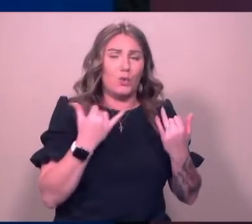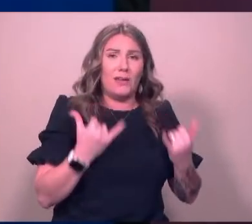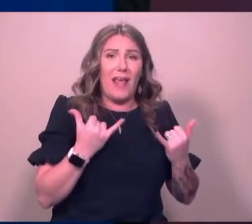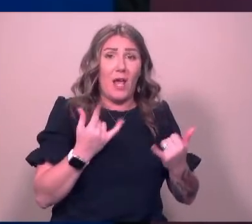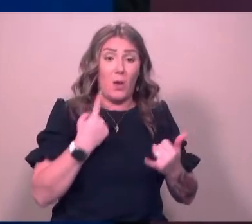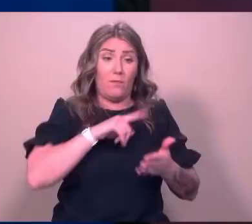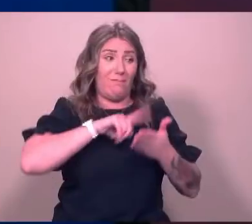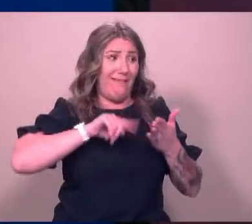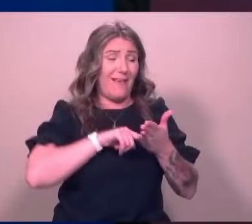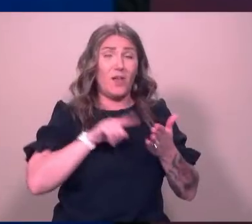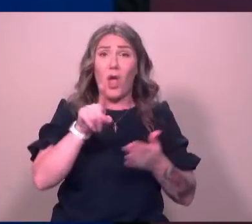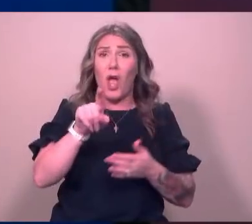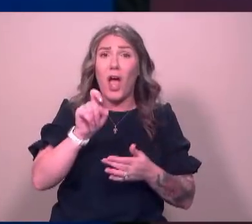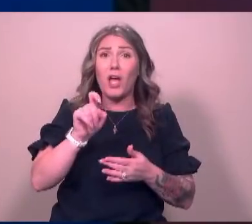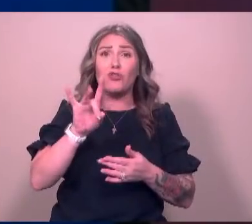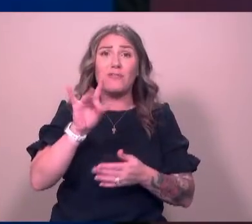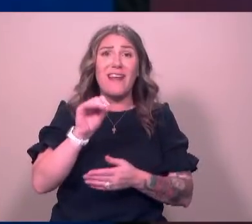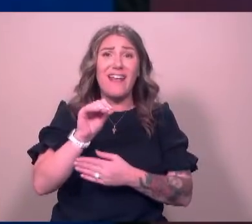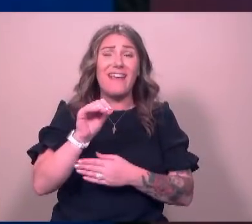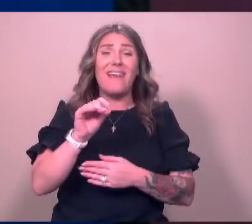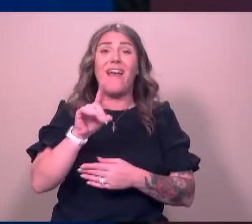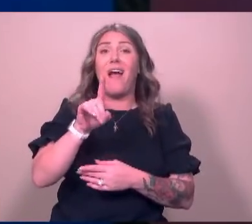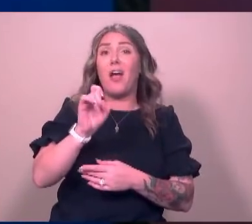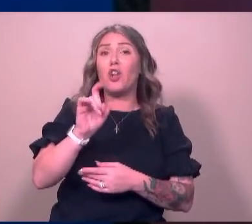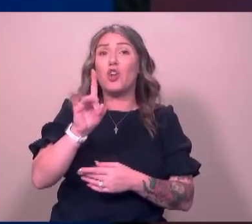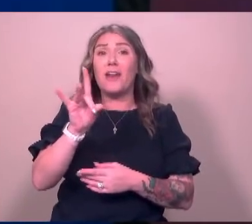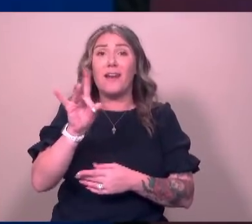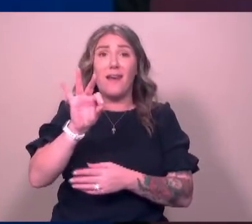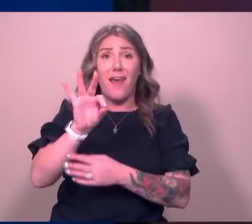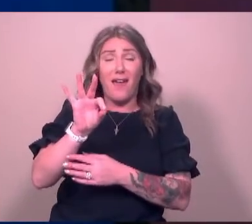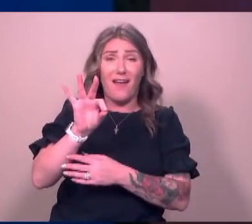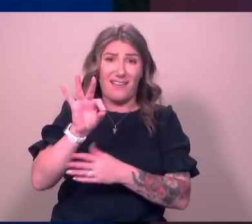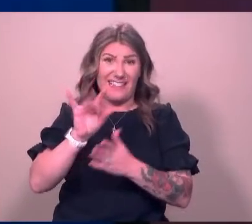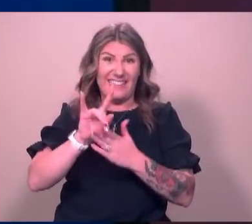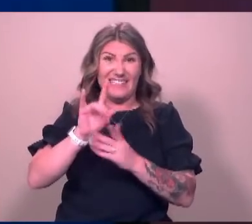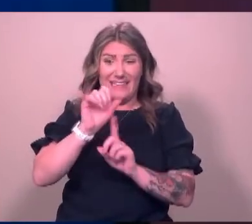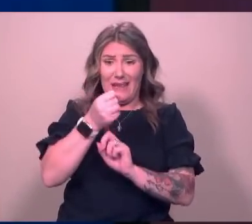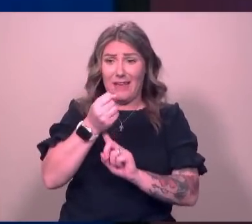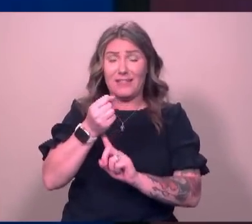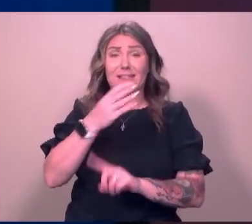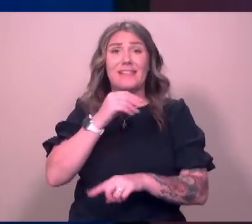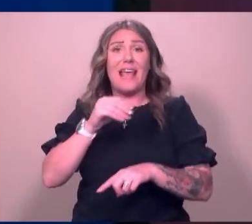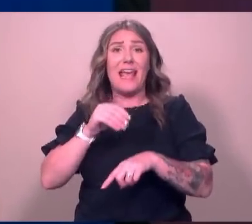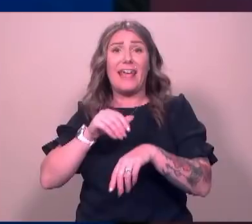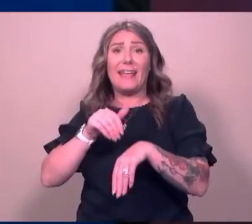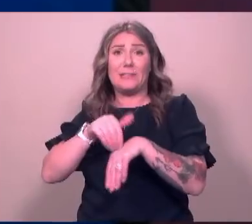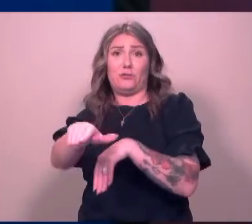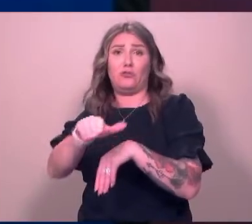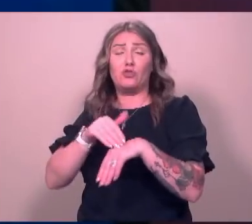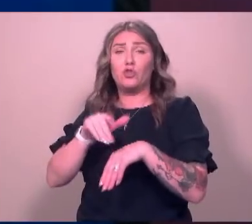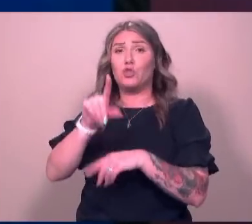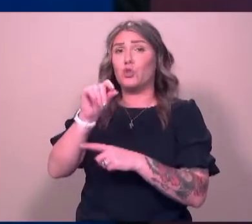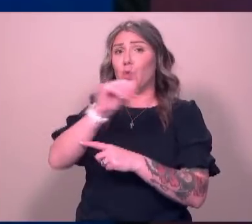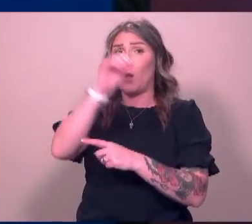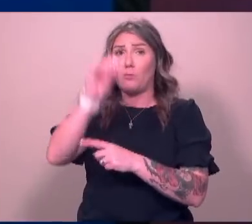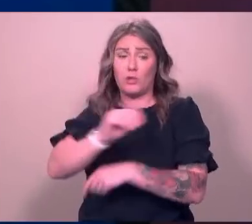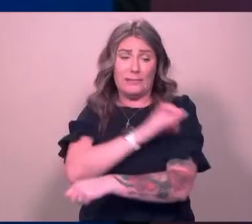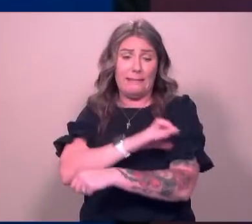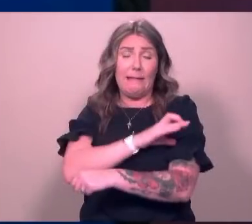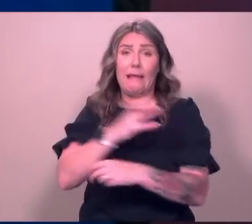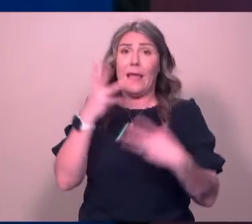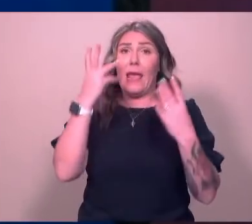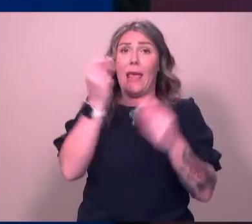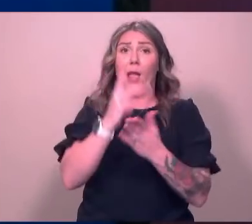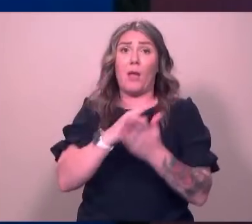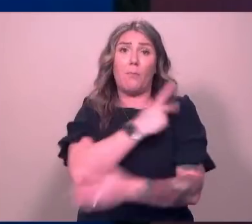canceled 189 or deferred 189 cases at KU, and we've deferred 20% of our clinic outpatient appointments so we